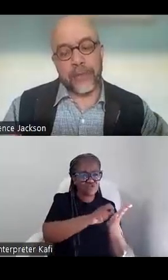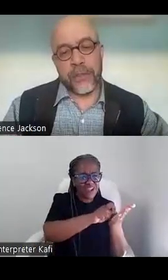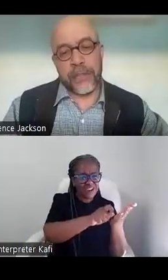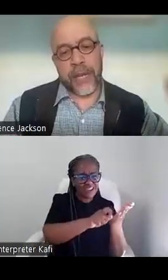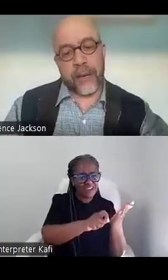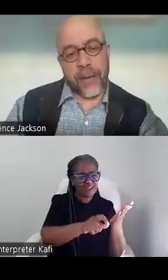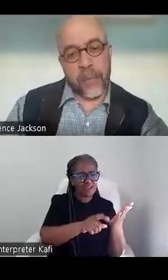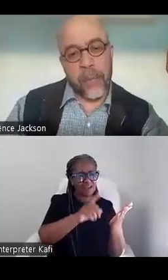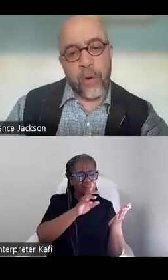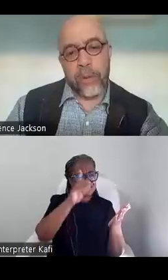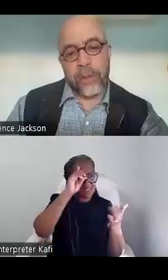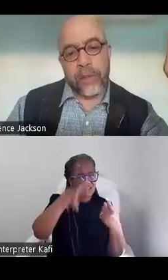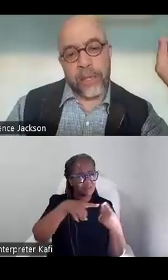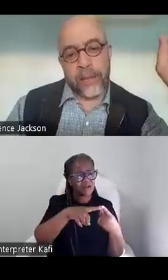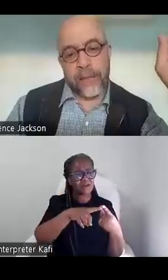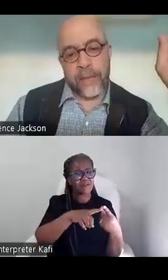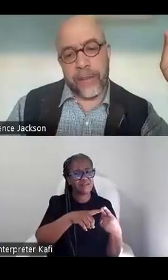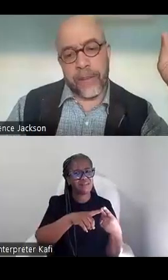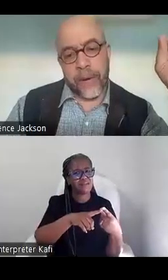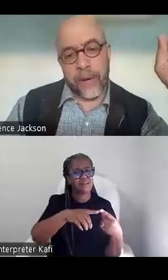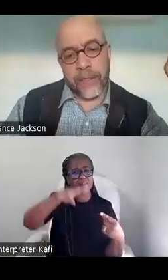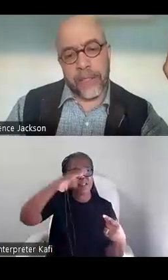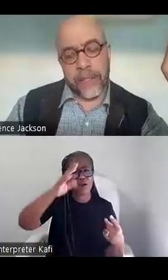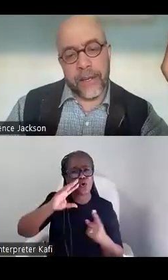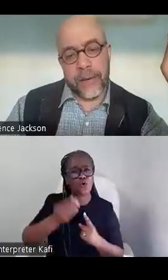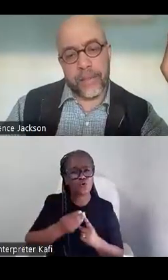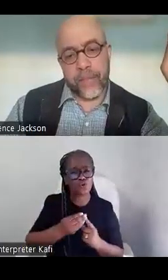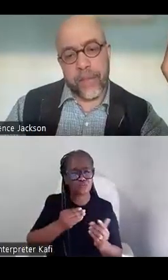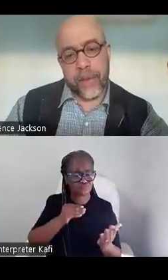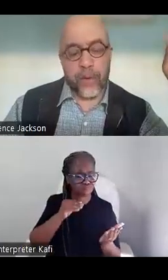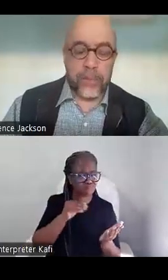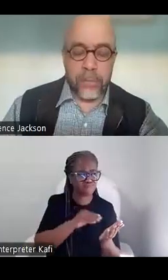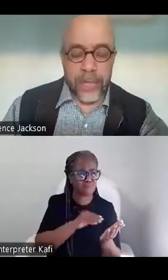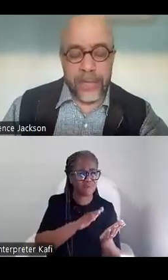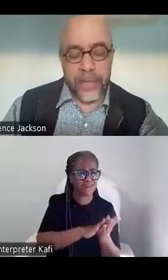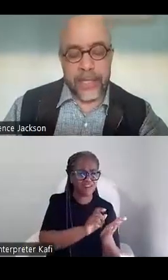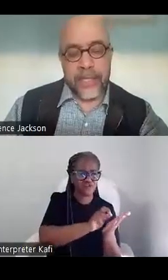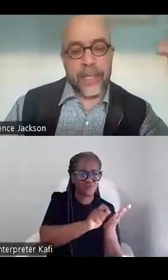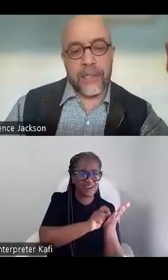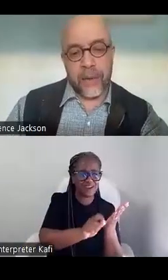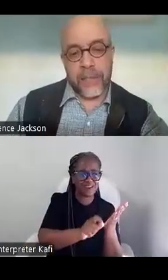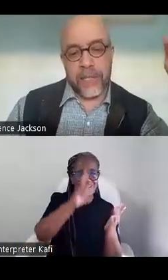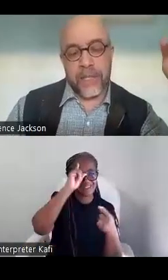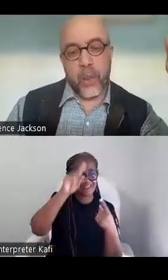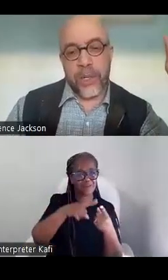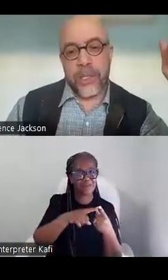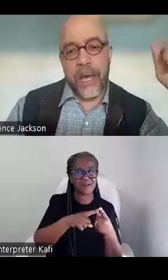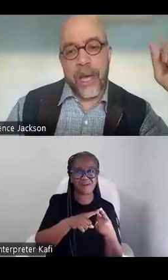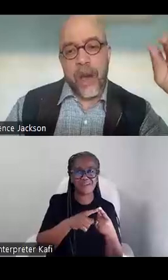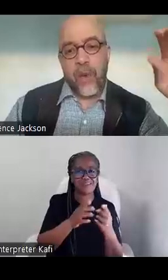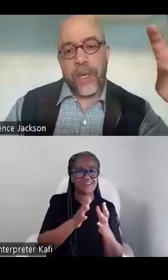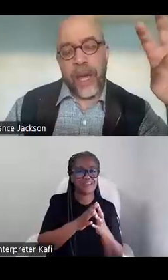really, really at a moment in the early or the late 1910s, early